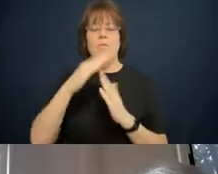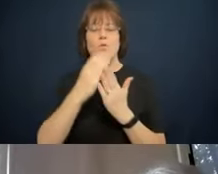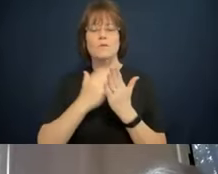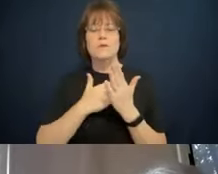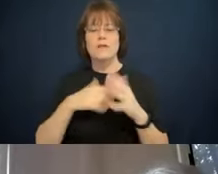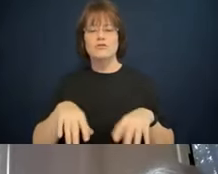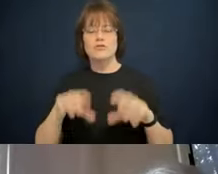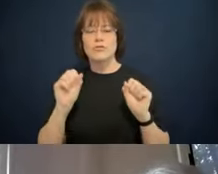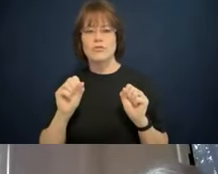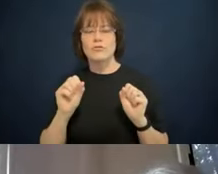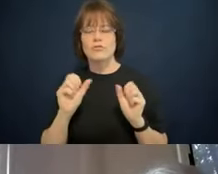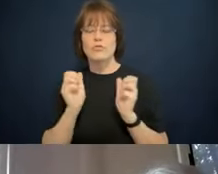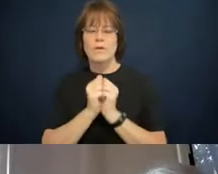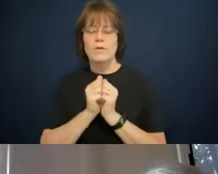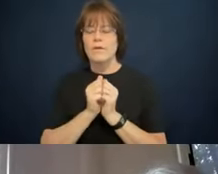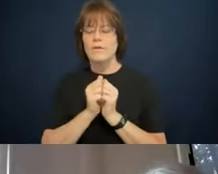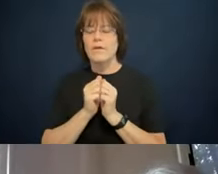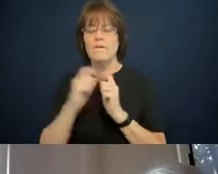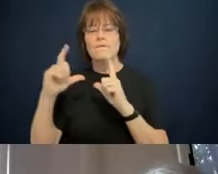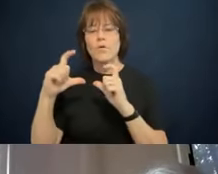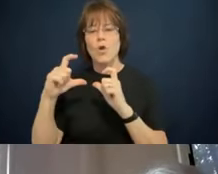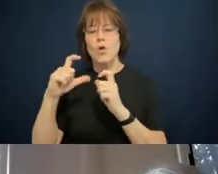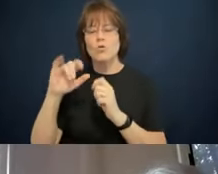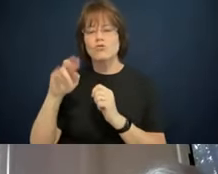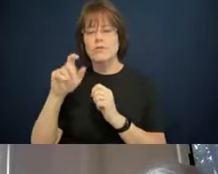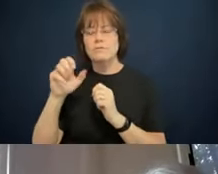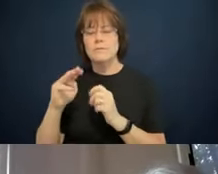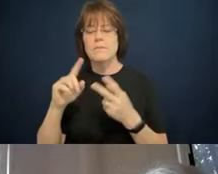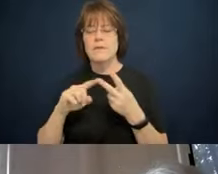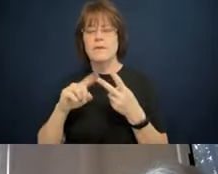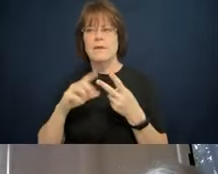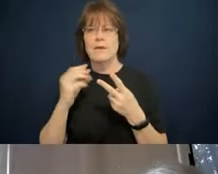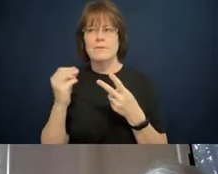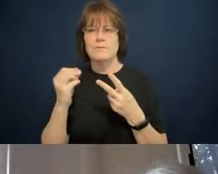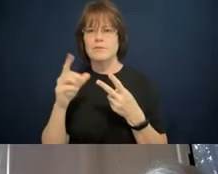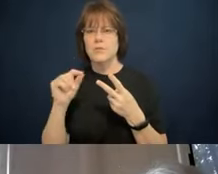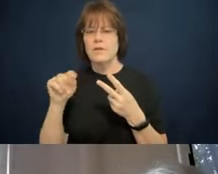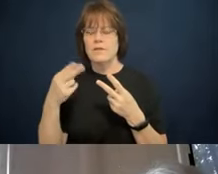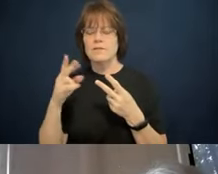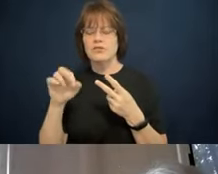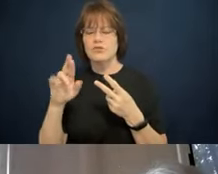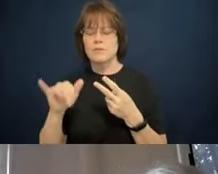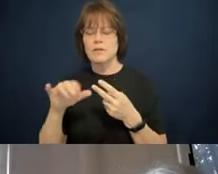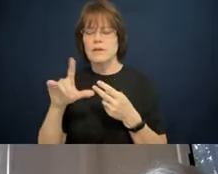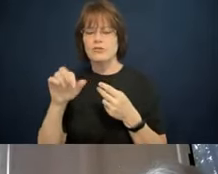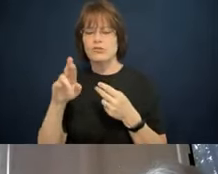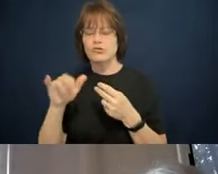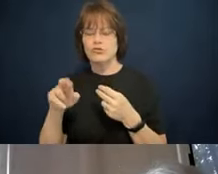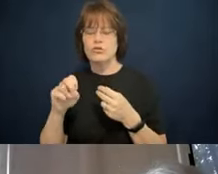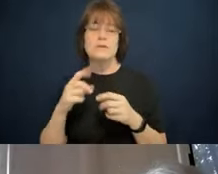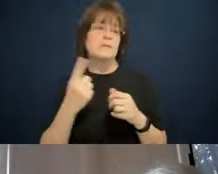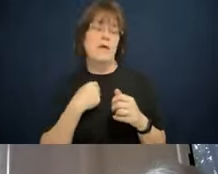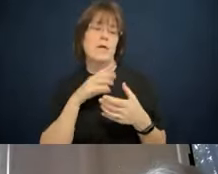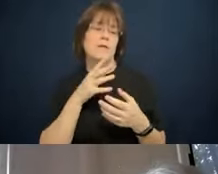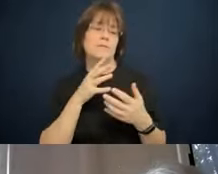took, along with photojournalism and 20th century German literature. And then I somehow stumbled into geology, but it was